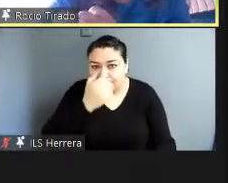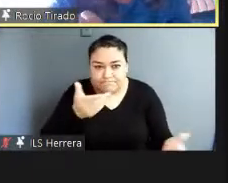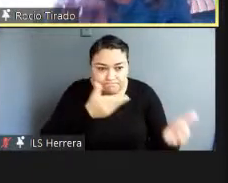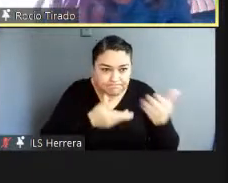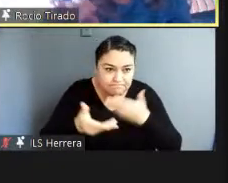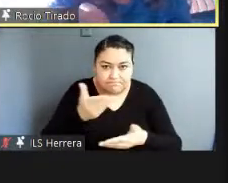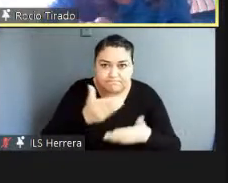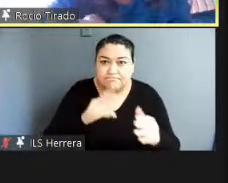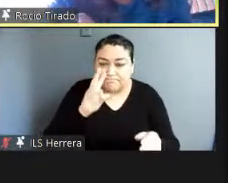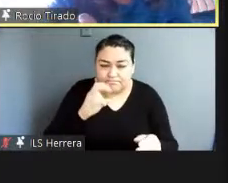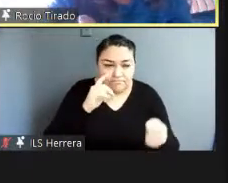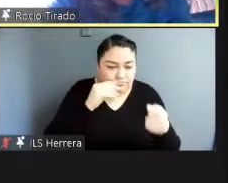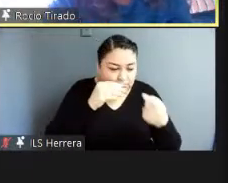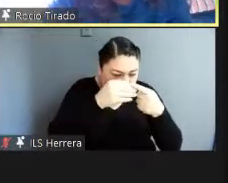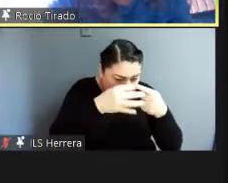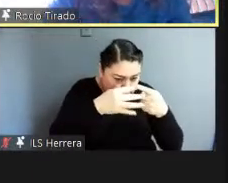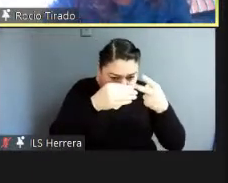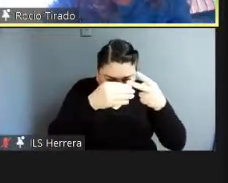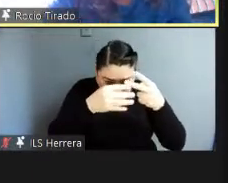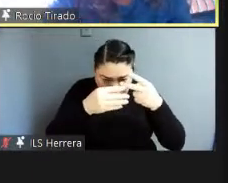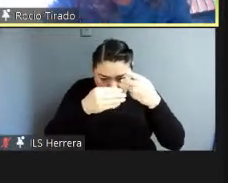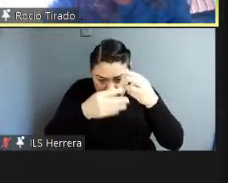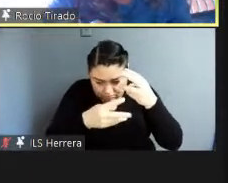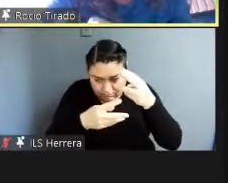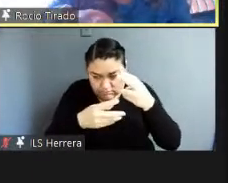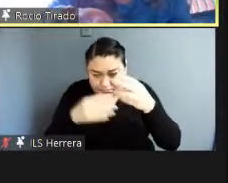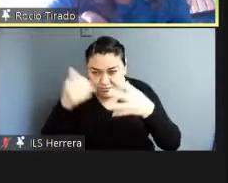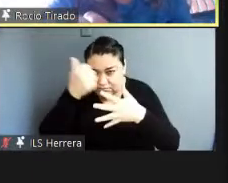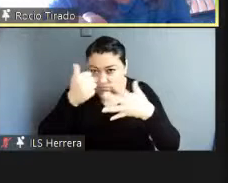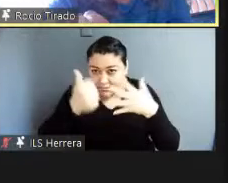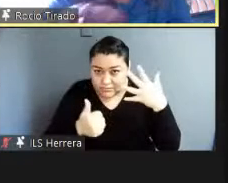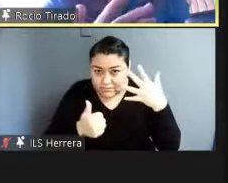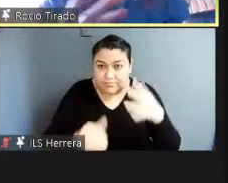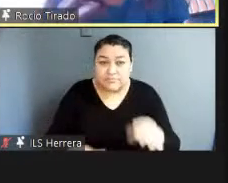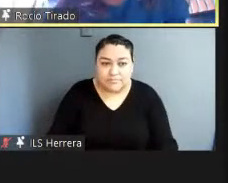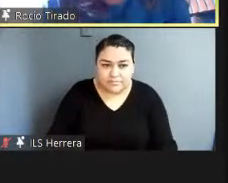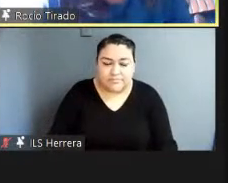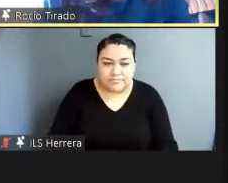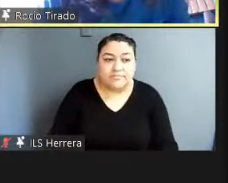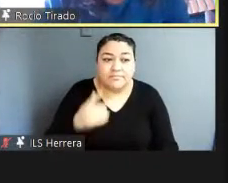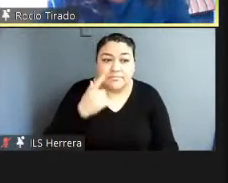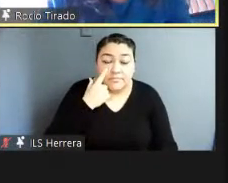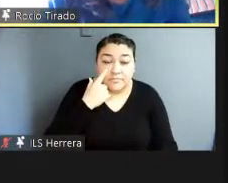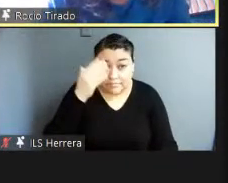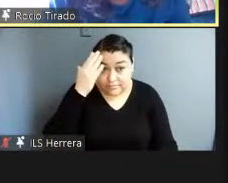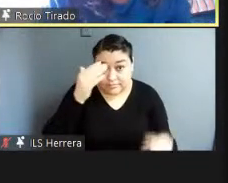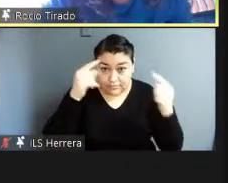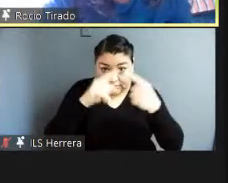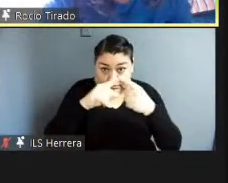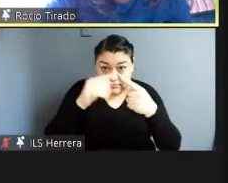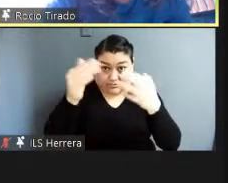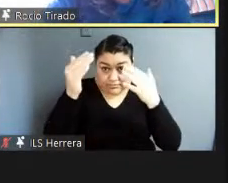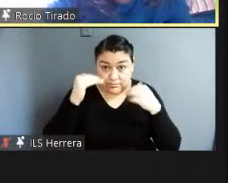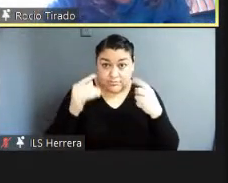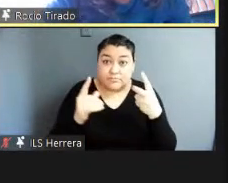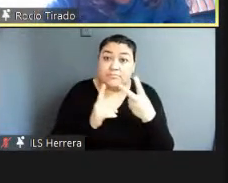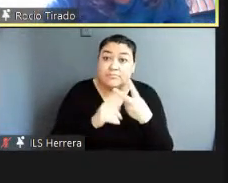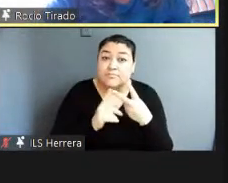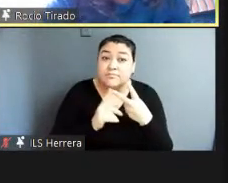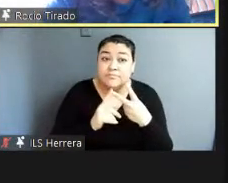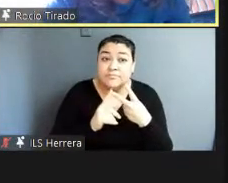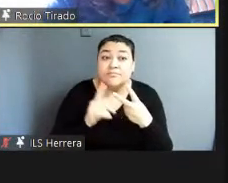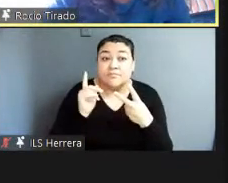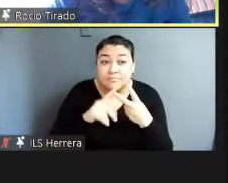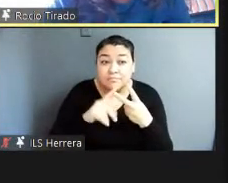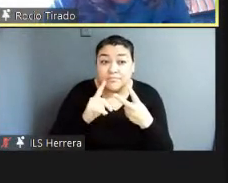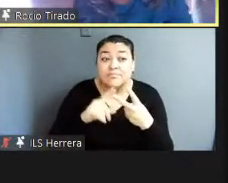a competency by competency basis and by attributes. Once this was done, the next stage was no less